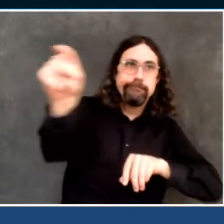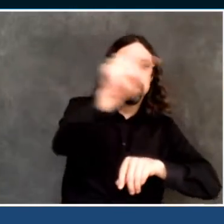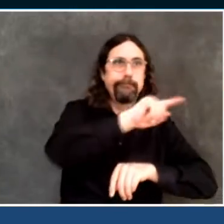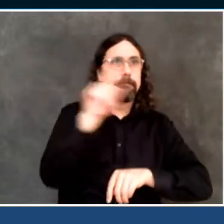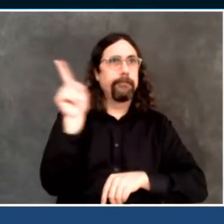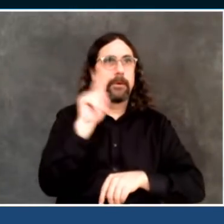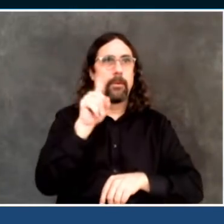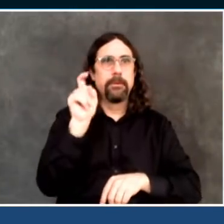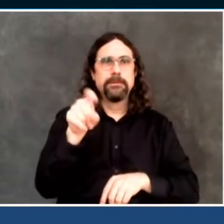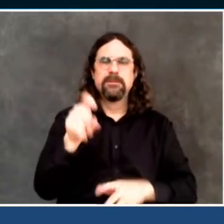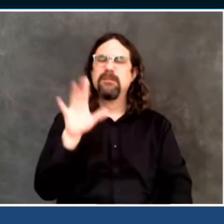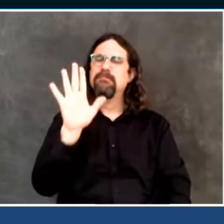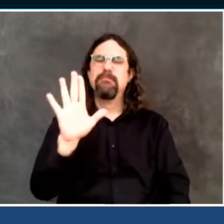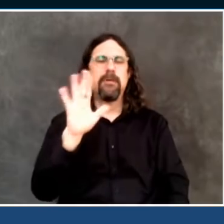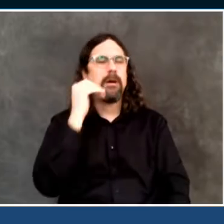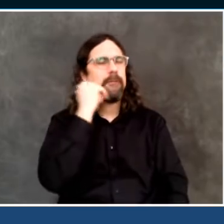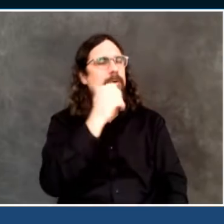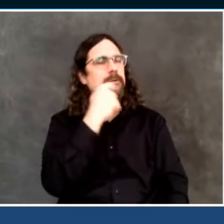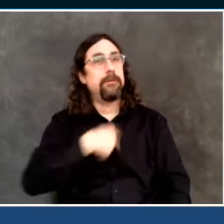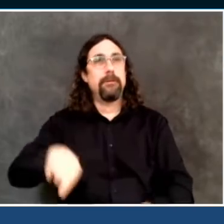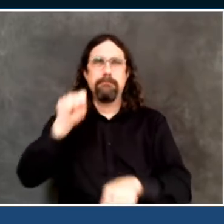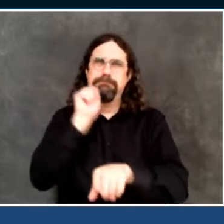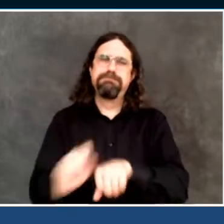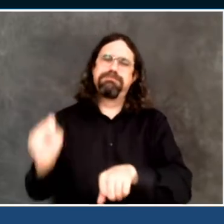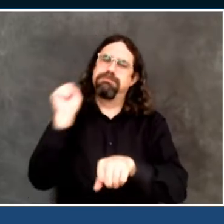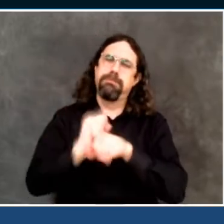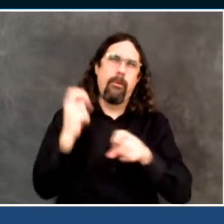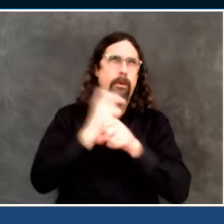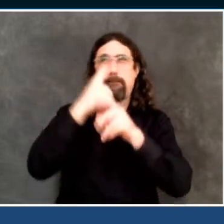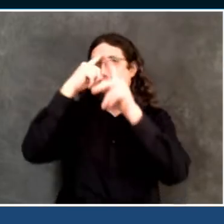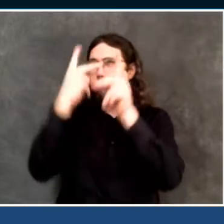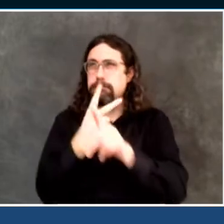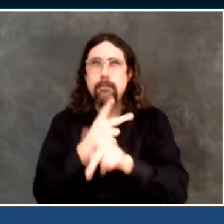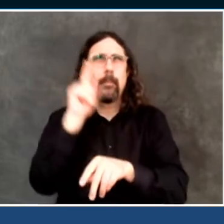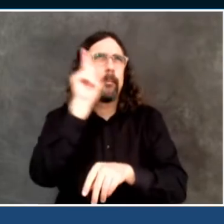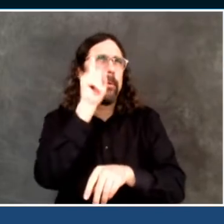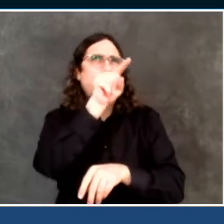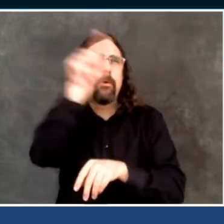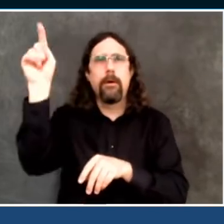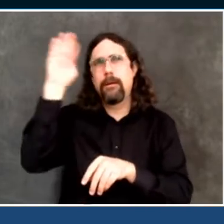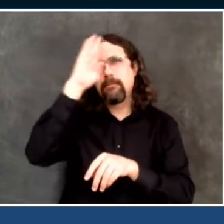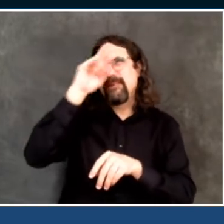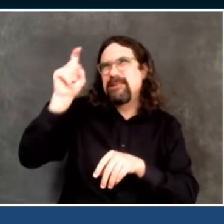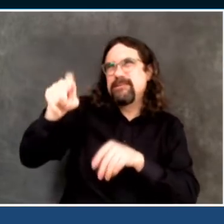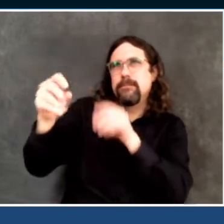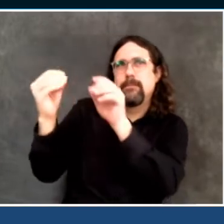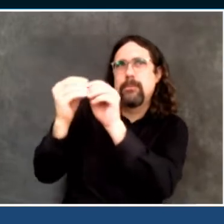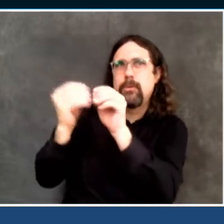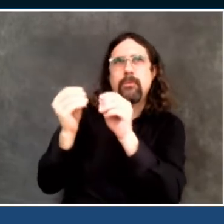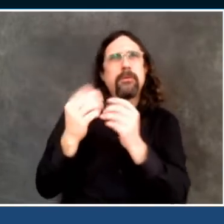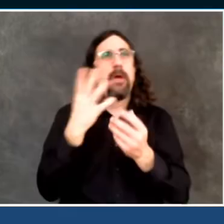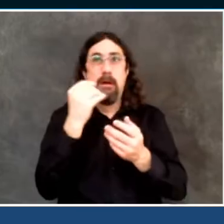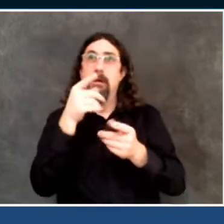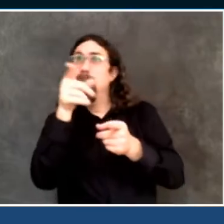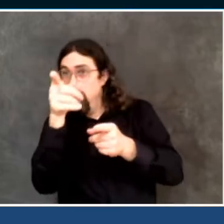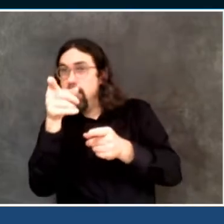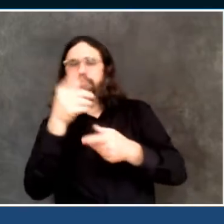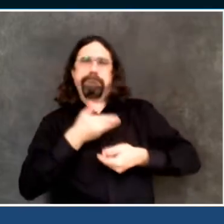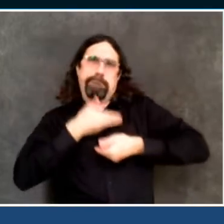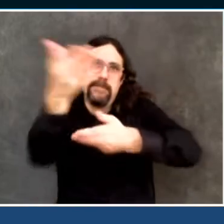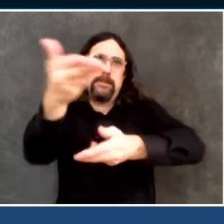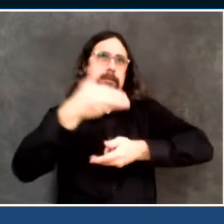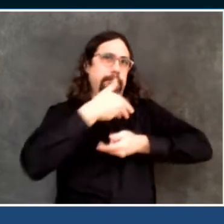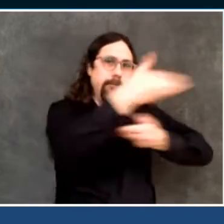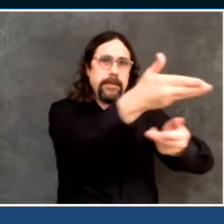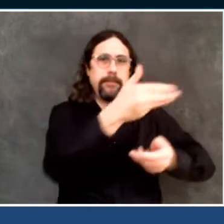it effectively, constantly gets resupplied when they need it. But we have one urgent need, and that is